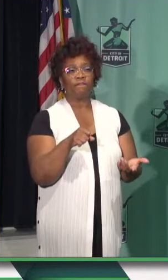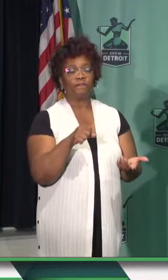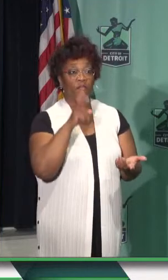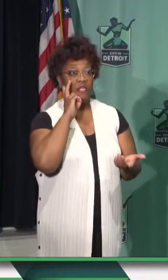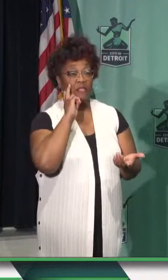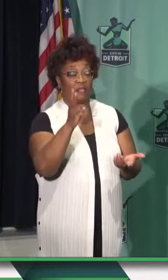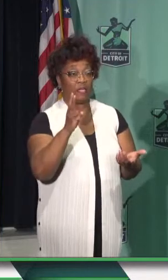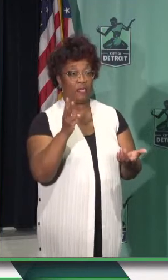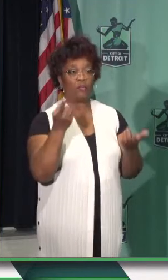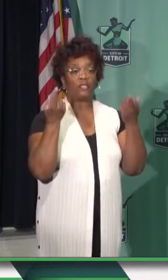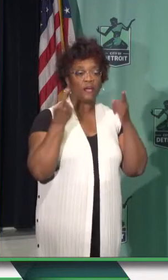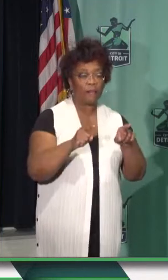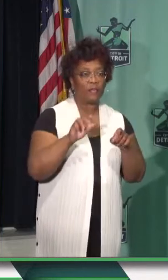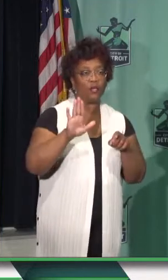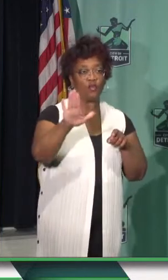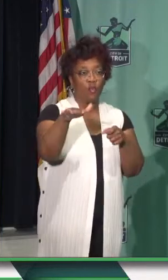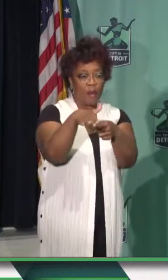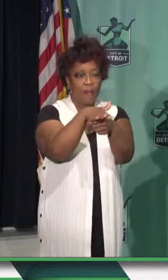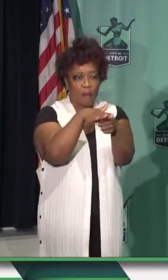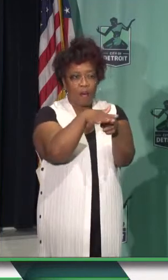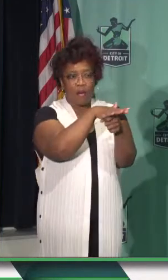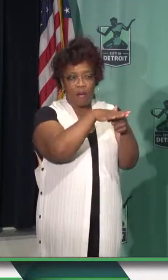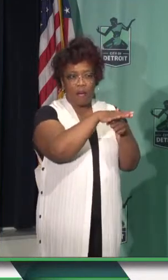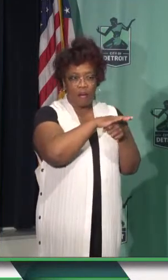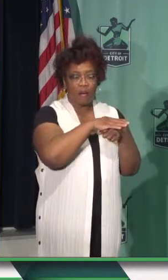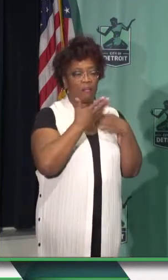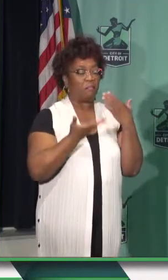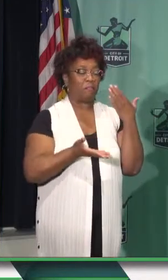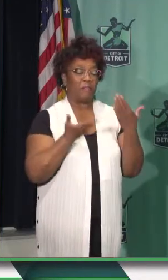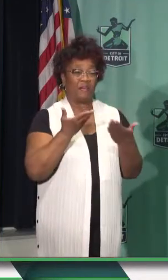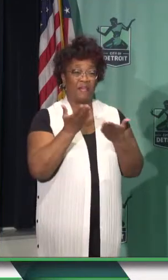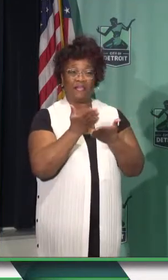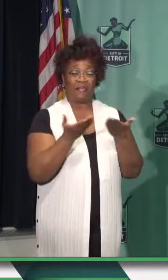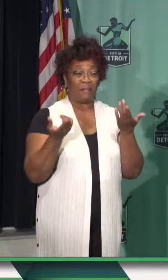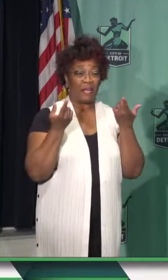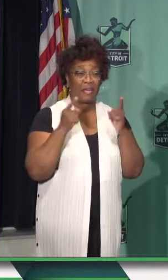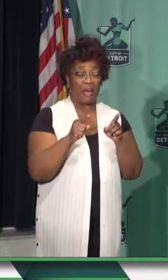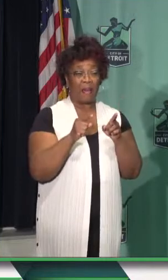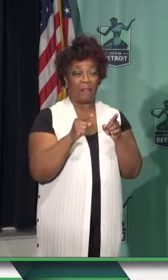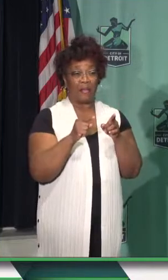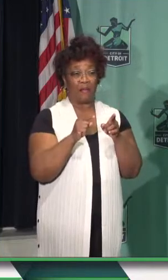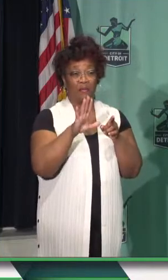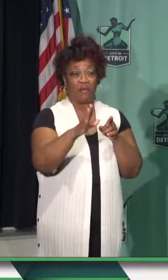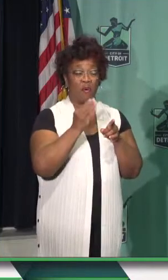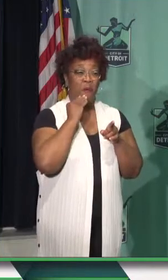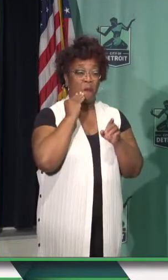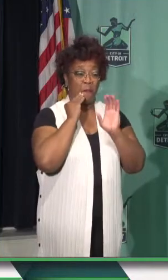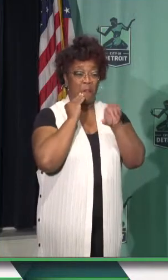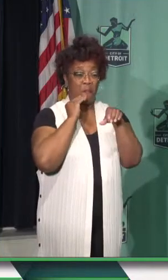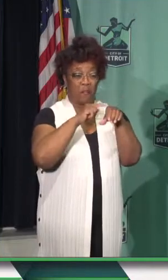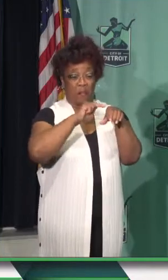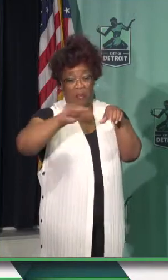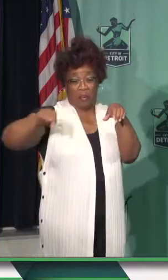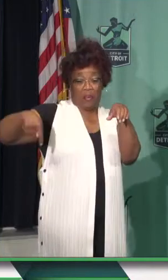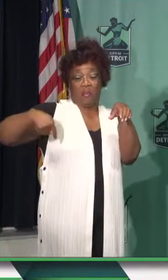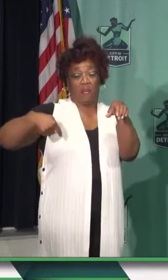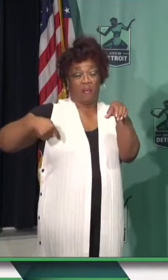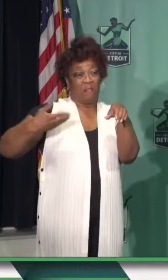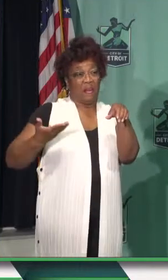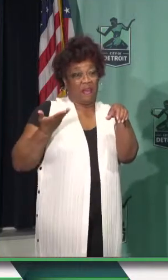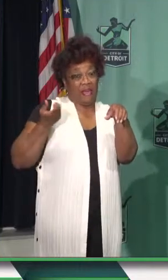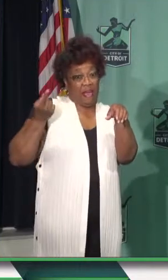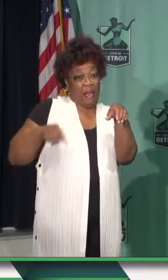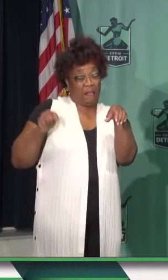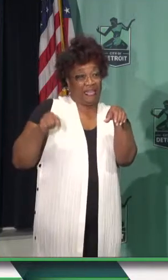see what's going on in your neighborhood. It may be something happening right around the corner from your house where it's someone out there that's still